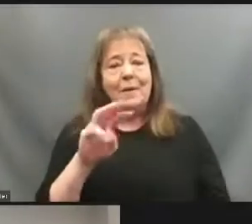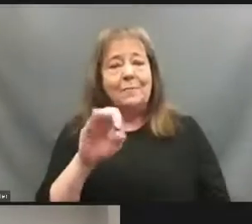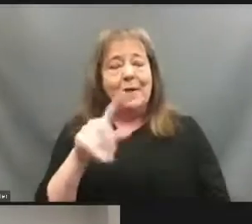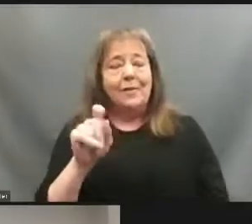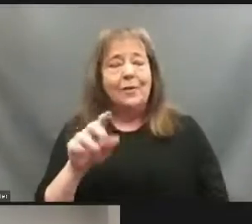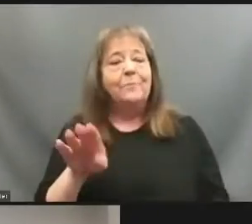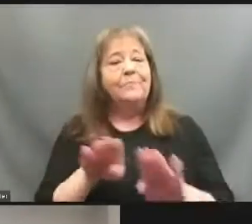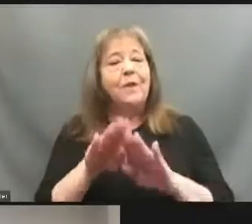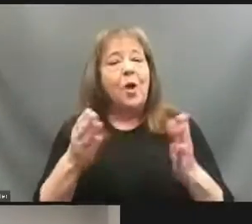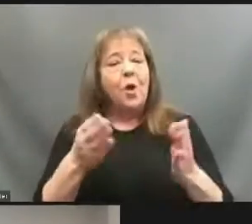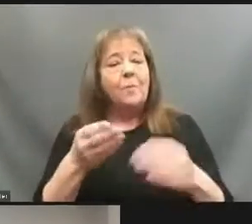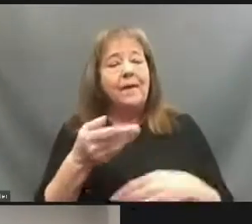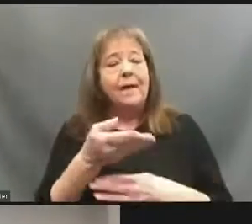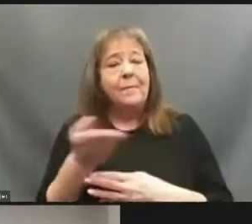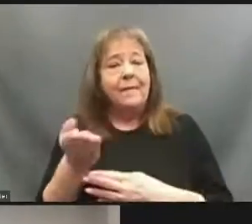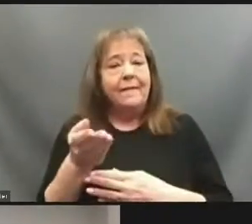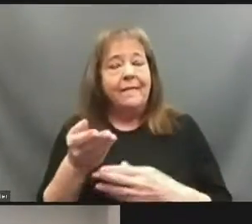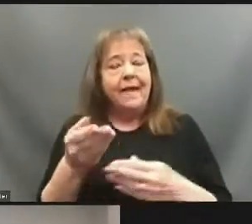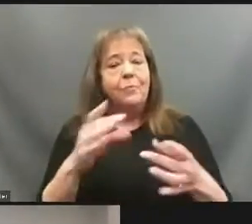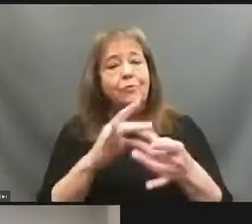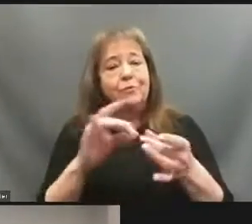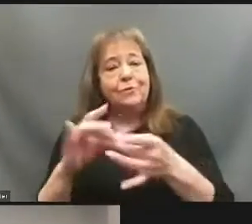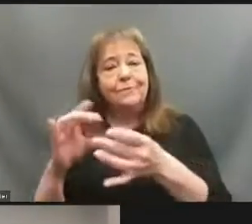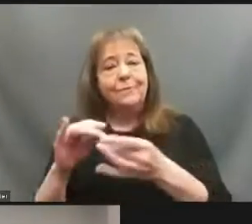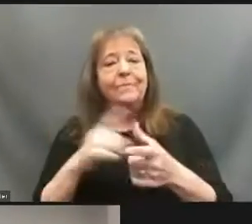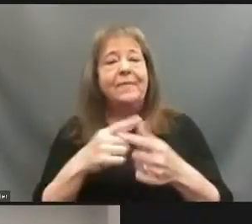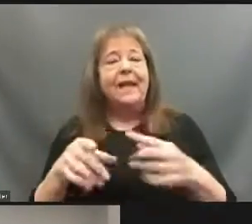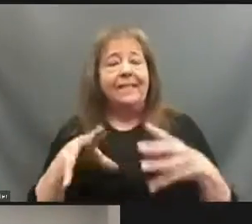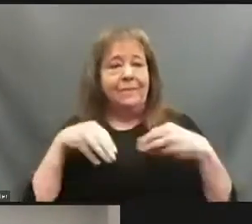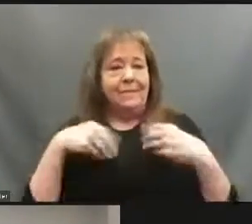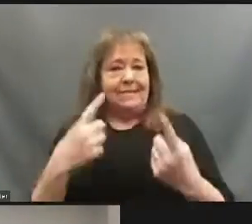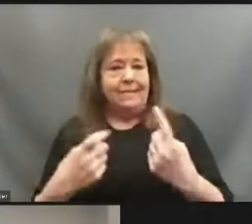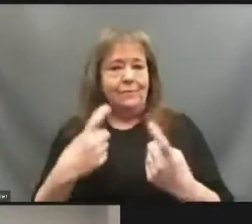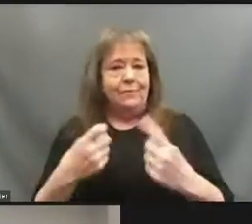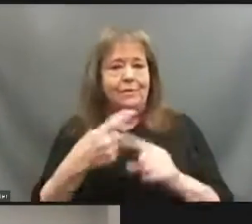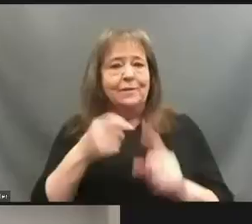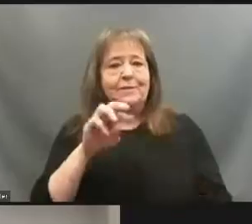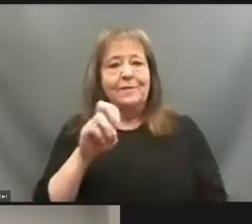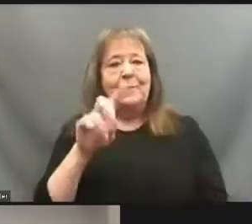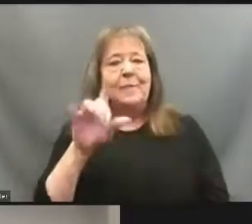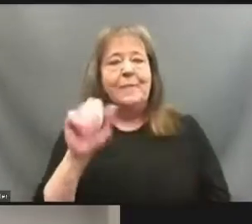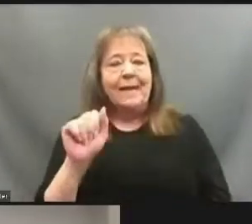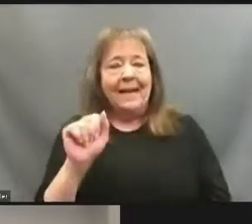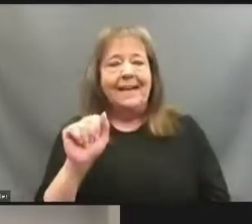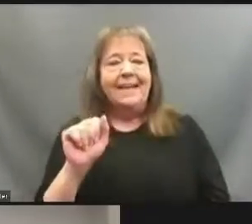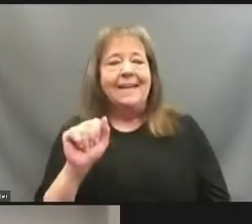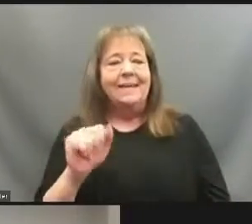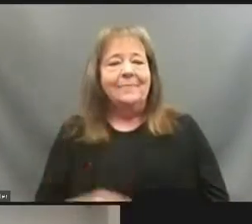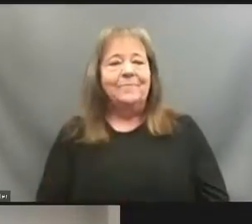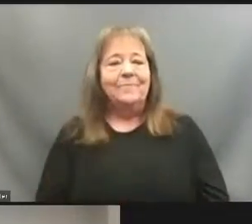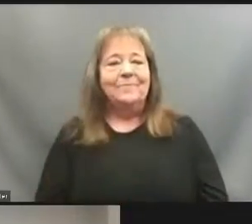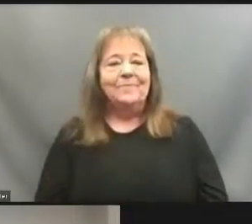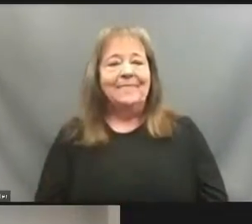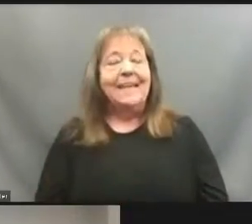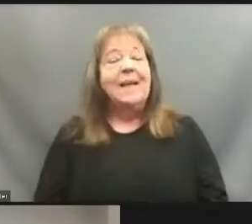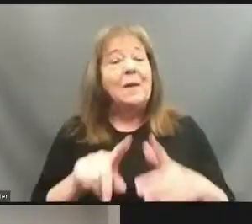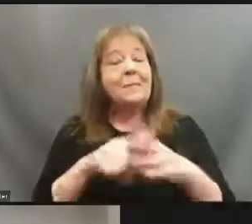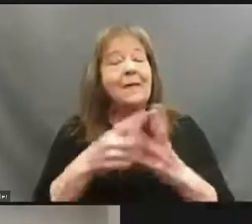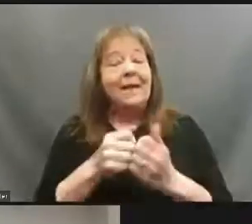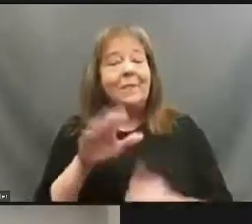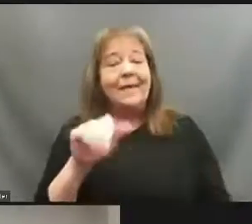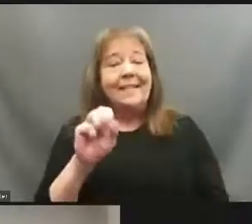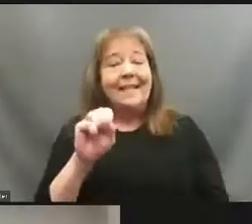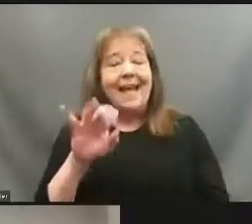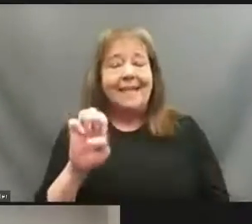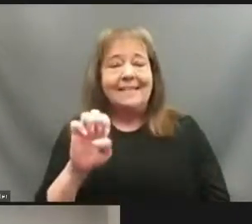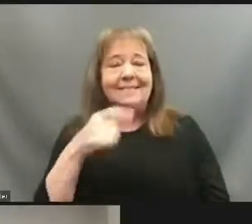panel for opening statements, and then we'll take questions from our media who are also in attendance. We'll start with Casey Stoughton,